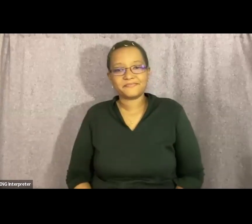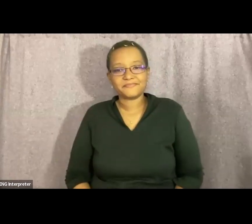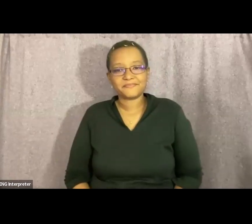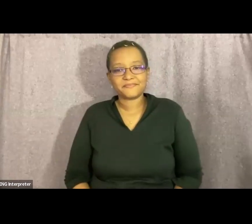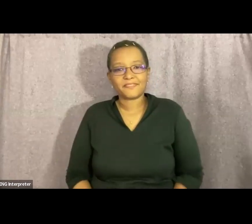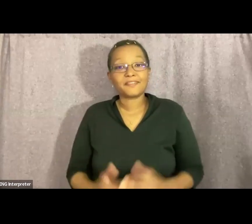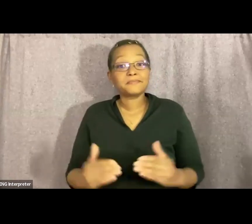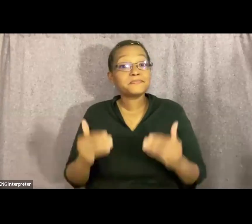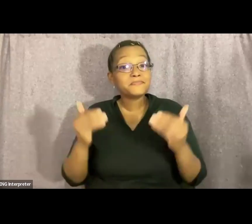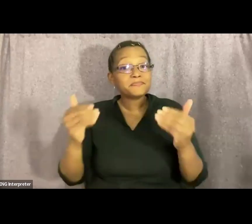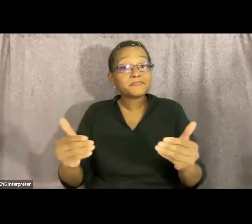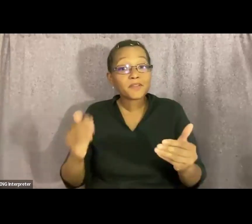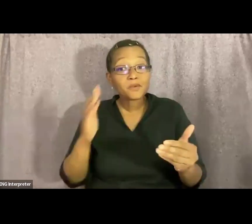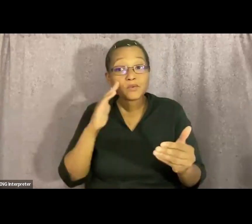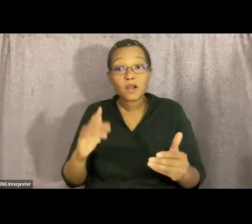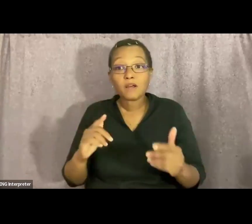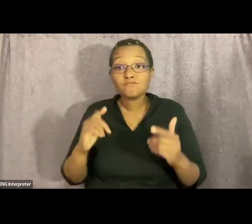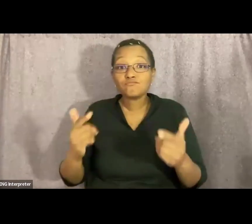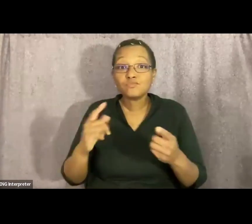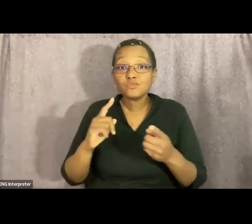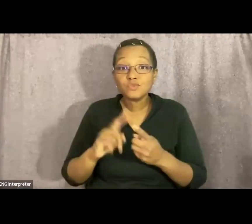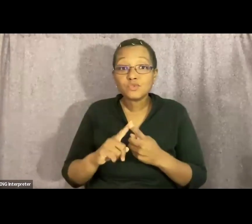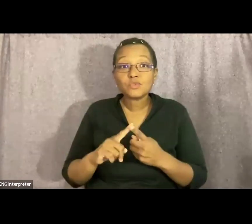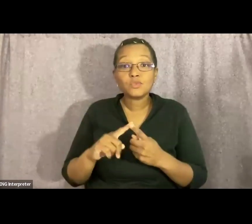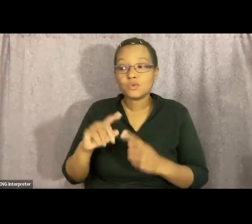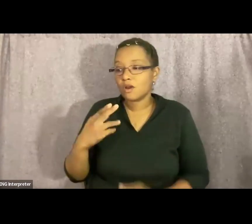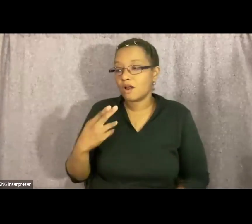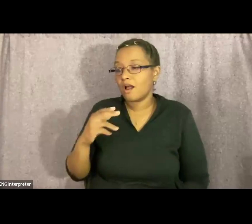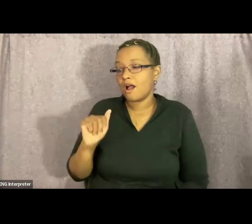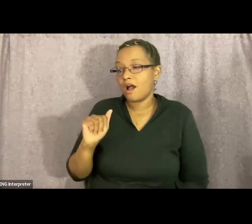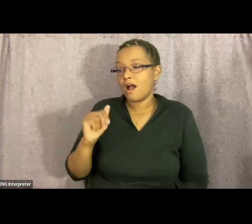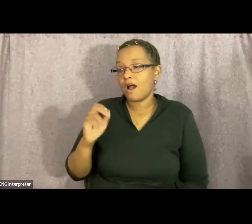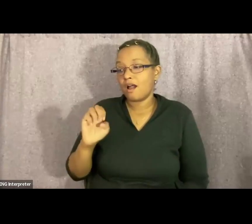Without further ado, I will turn it over to Hedgen.